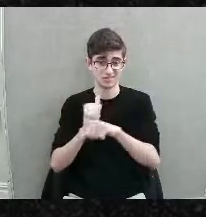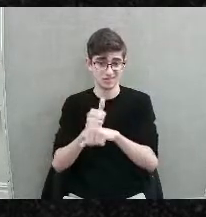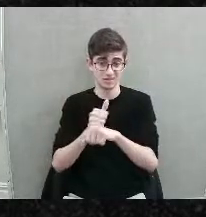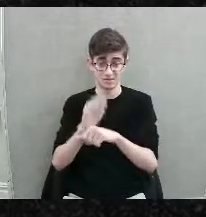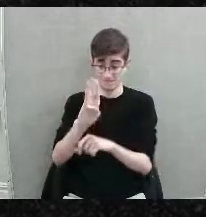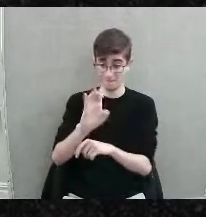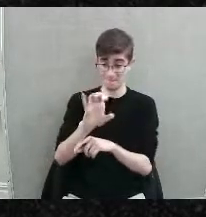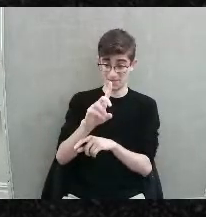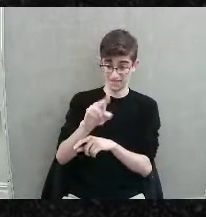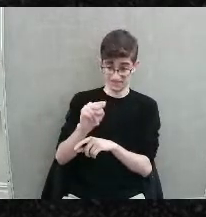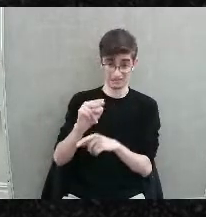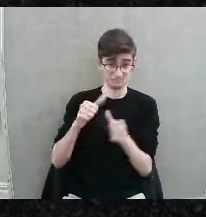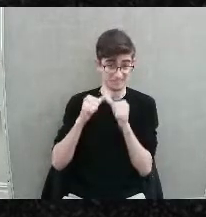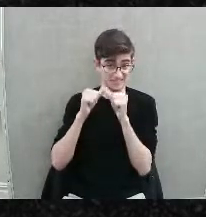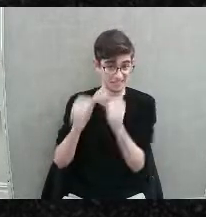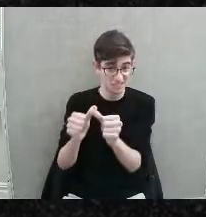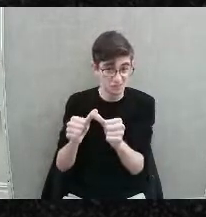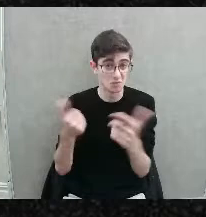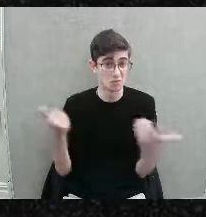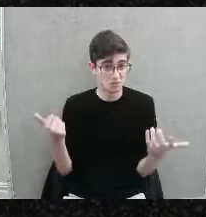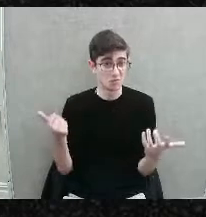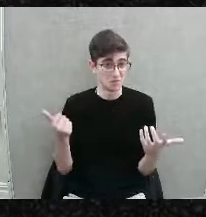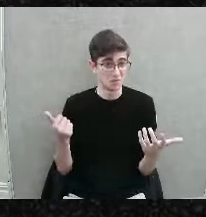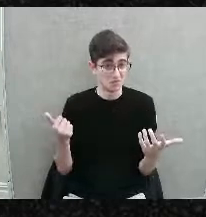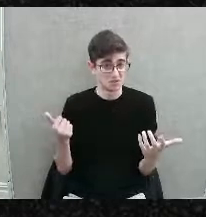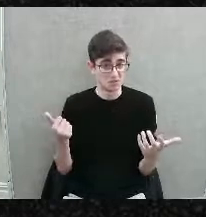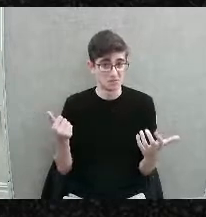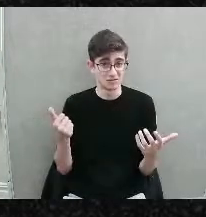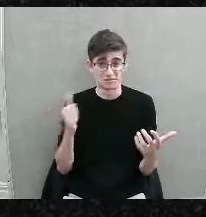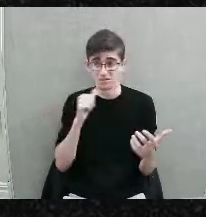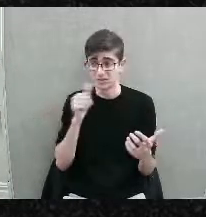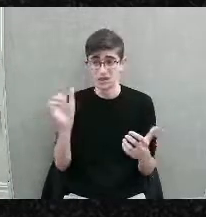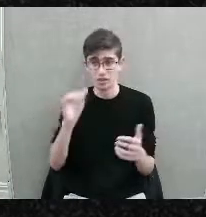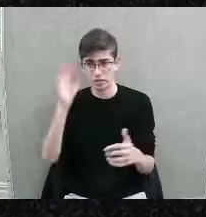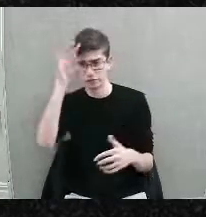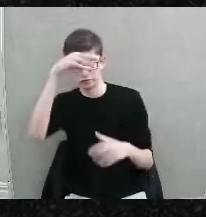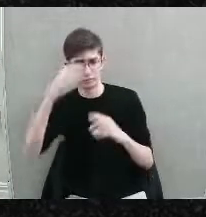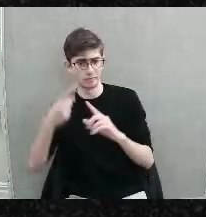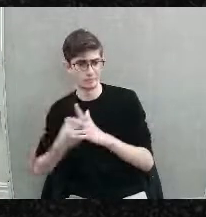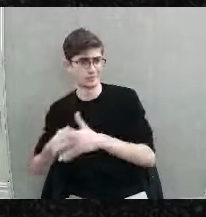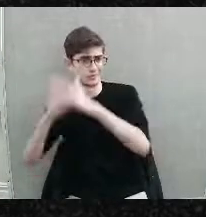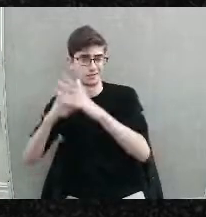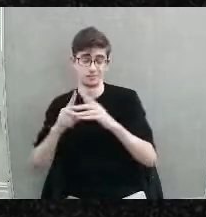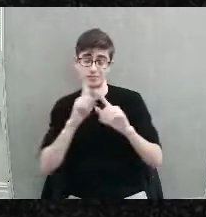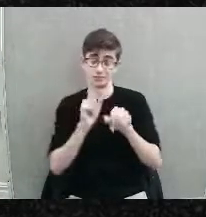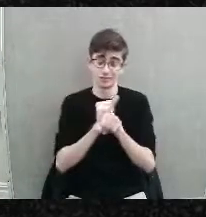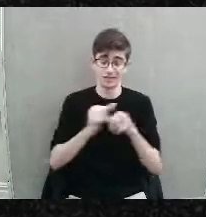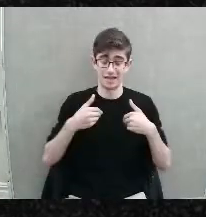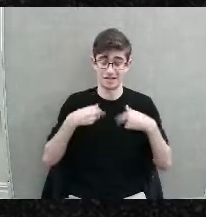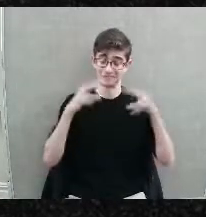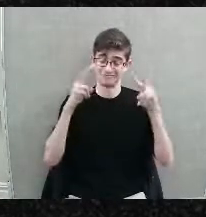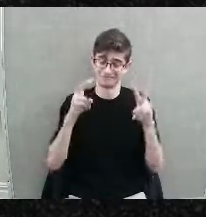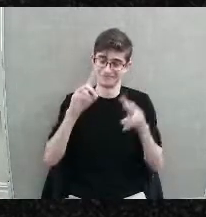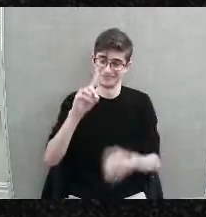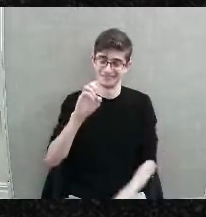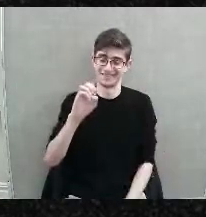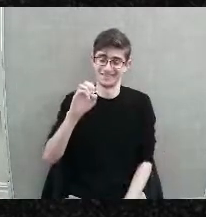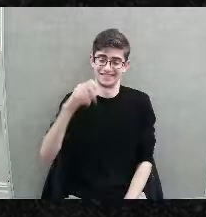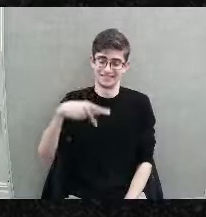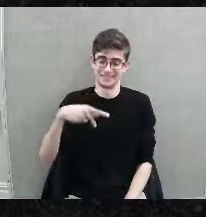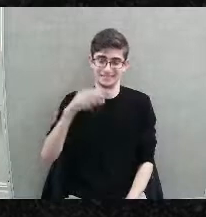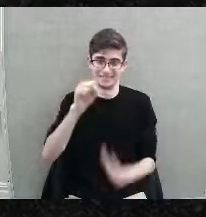on. And so there's a lot of ways in which sort of this deep state, to use the right-wing term, but the